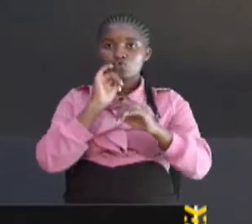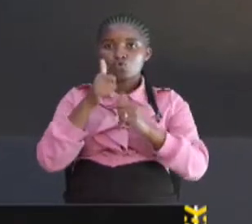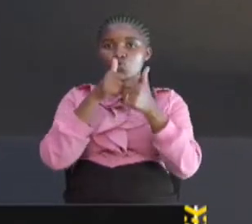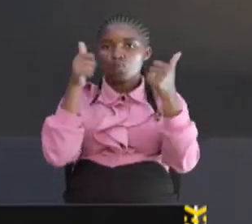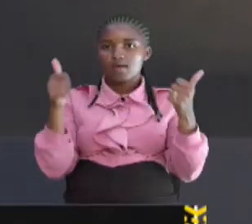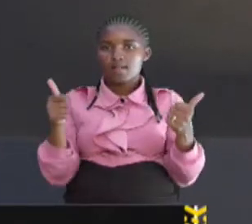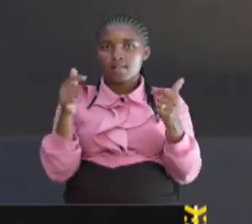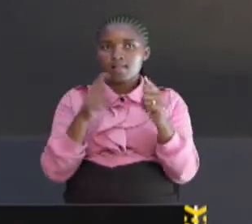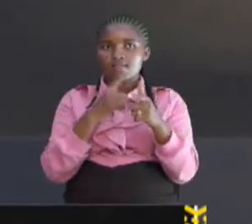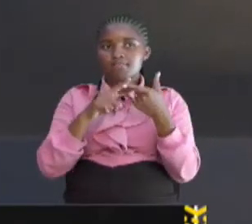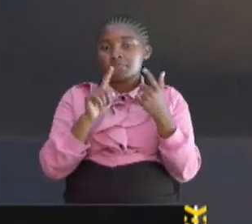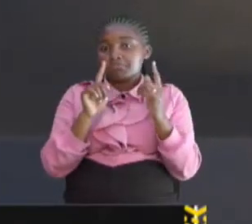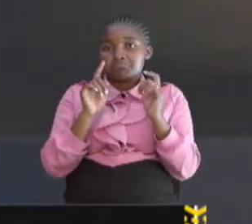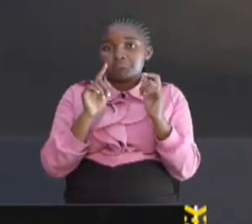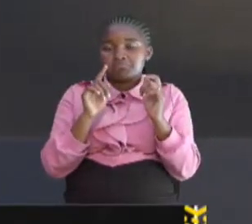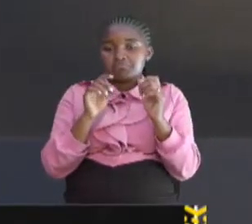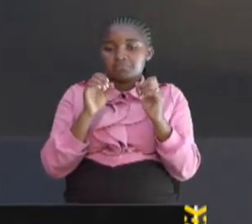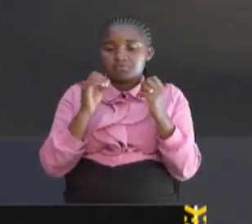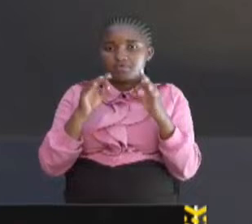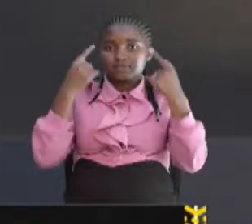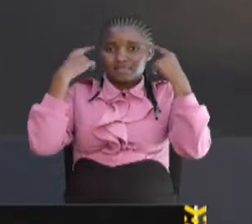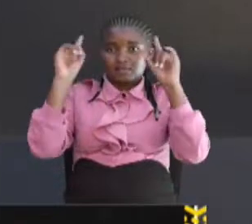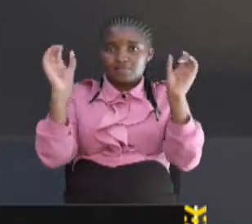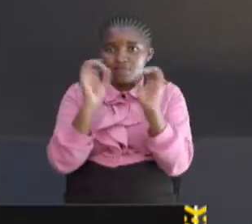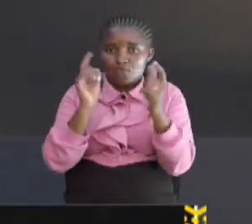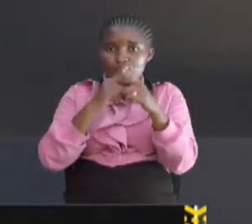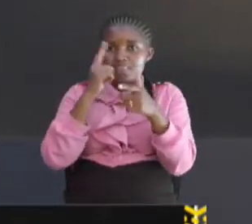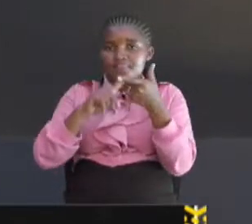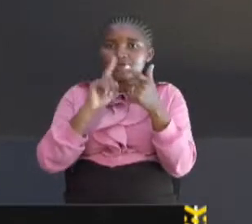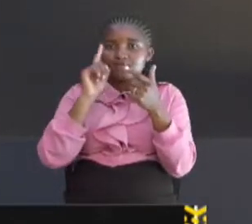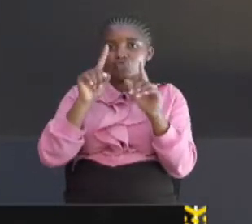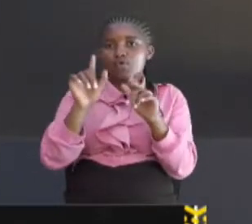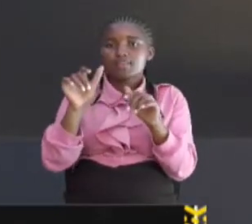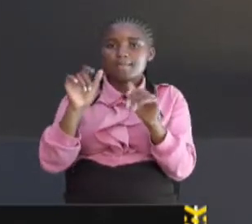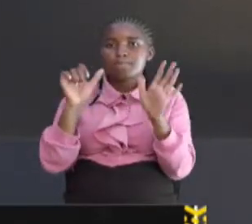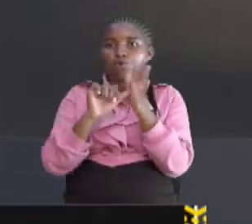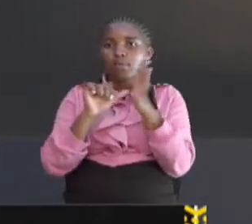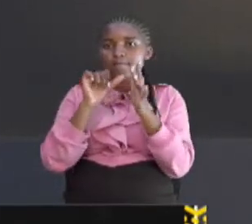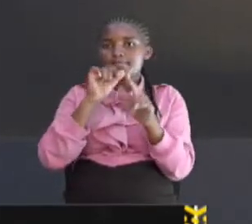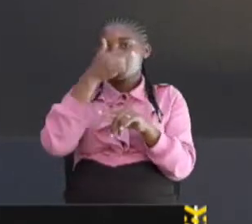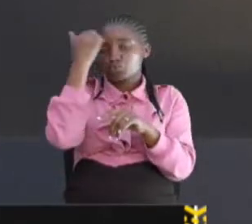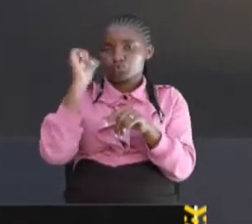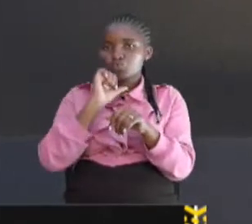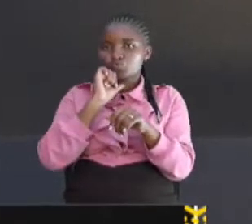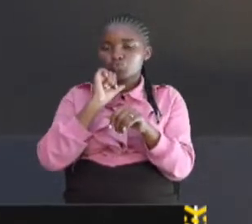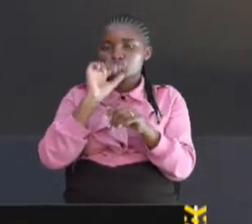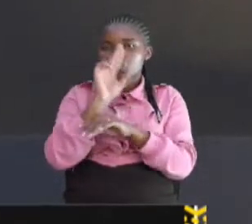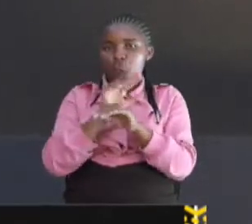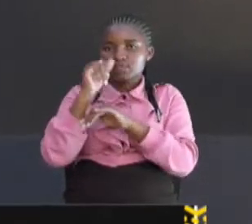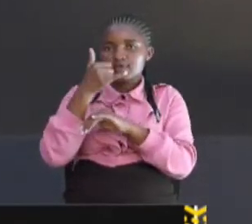to do with anybody but yourself, because you didn't post what's native to TikTok. All right? So,